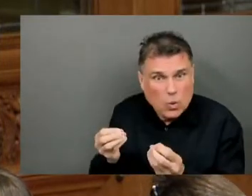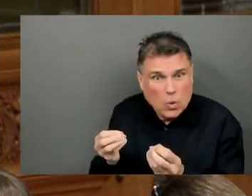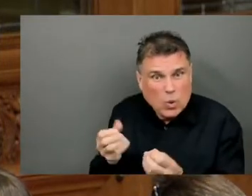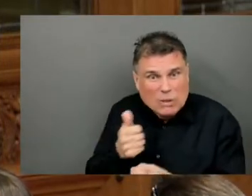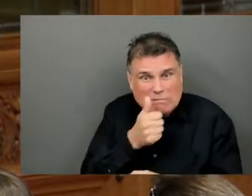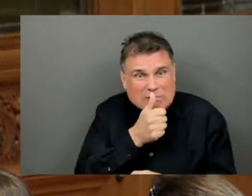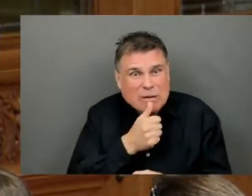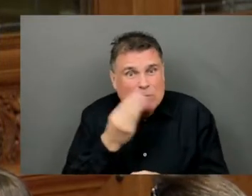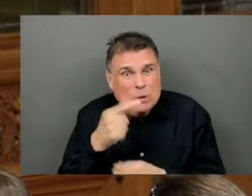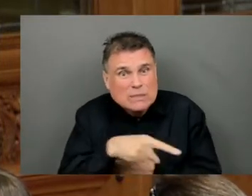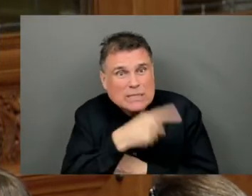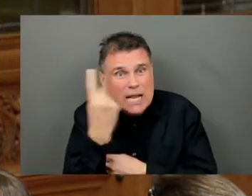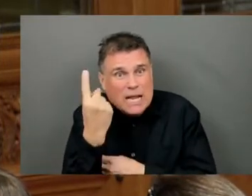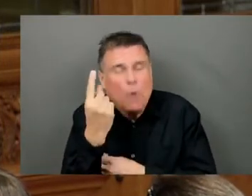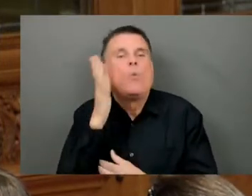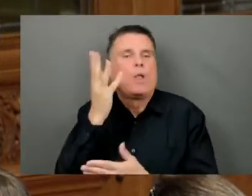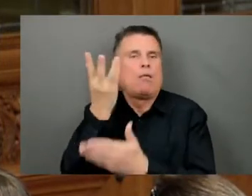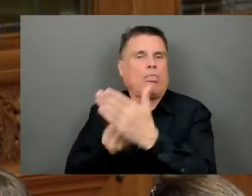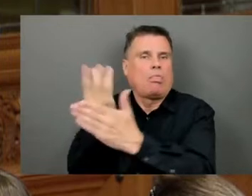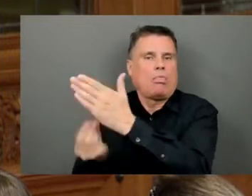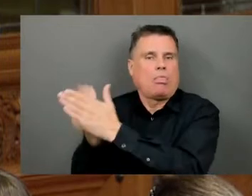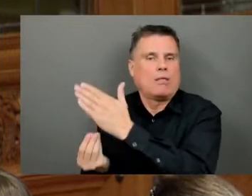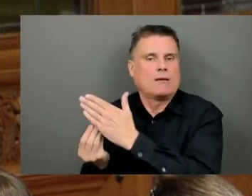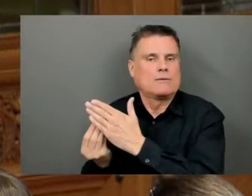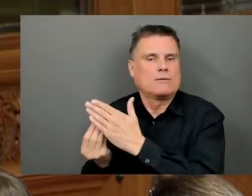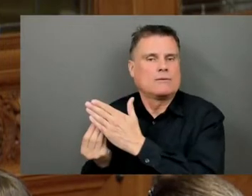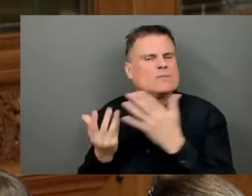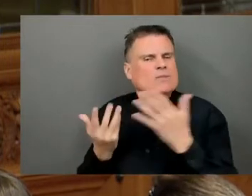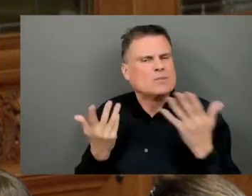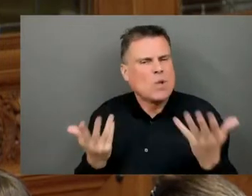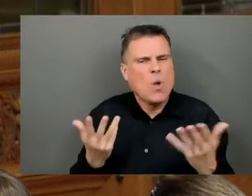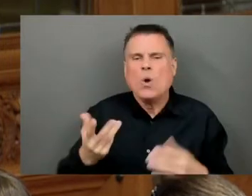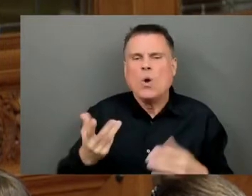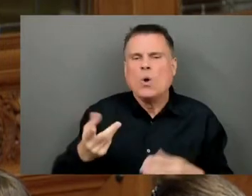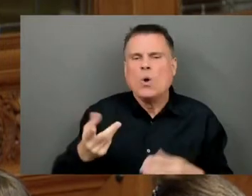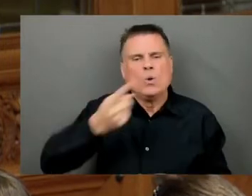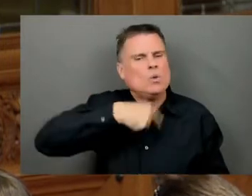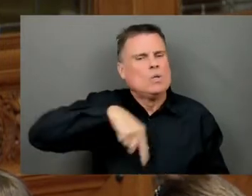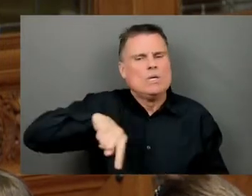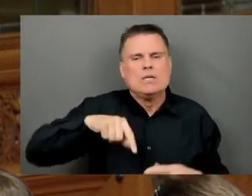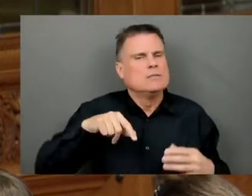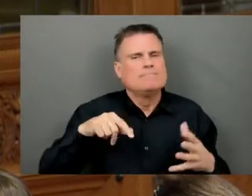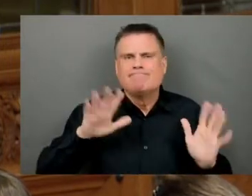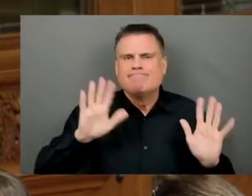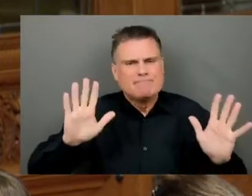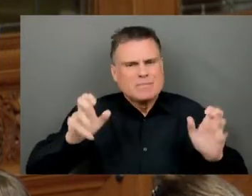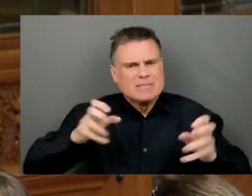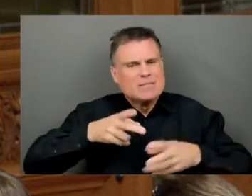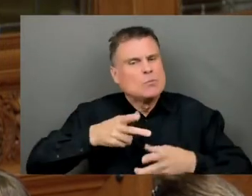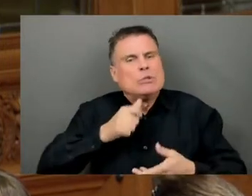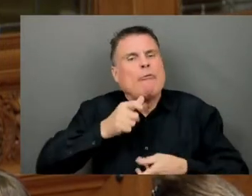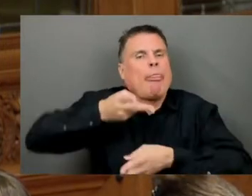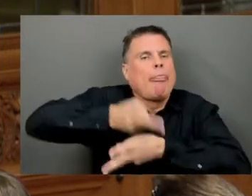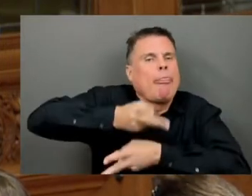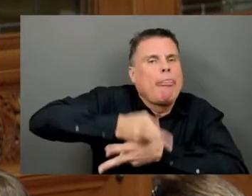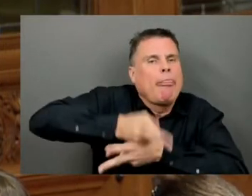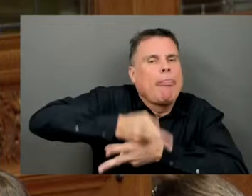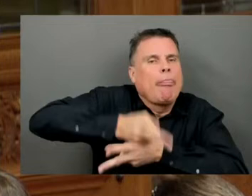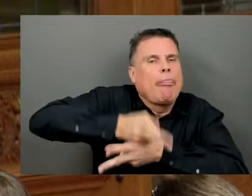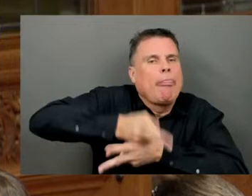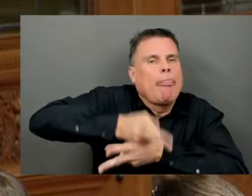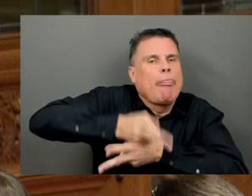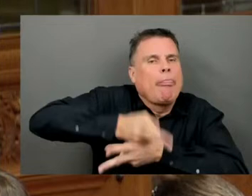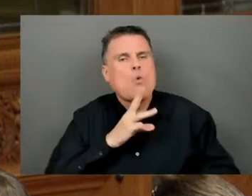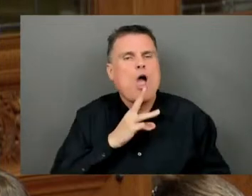waste it, we pollute it, and some treat it like a commodity, knowing that when it comes down to it, people faced with thirst will pay